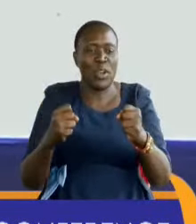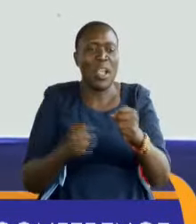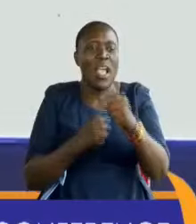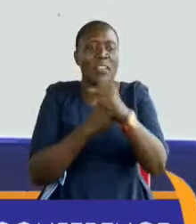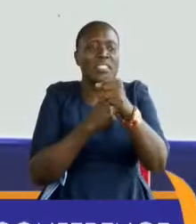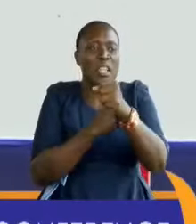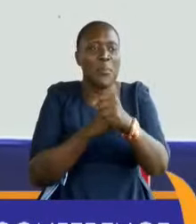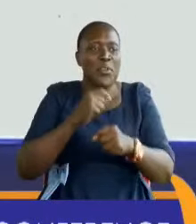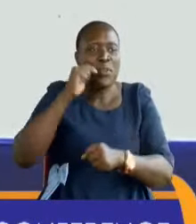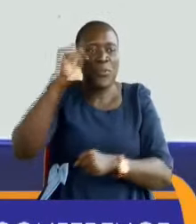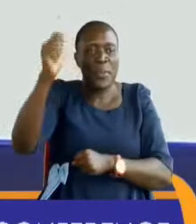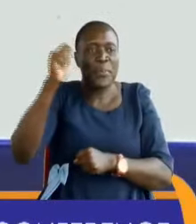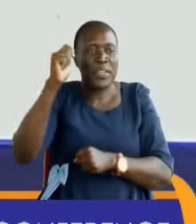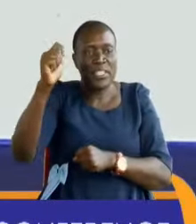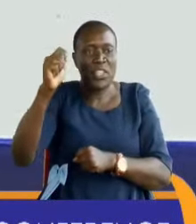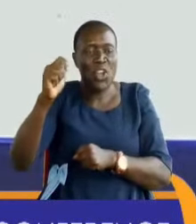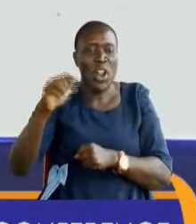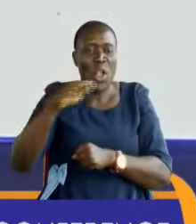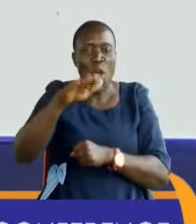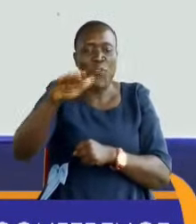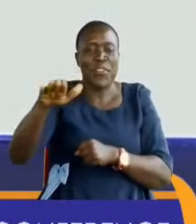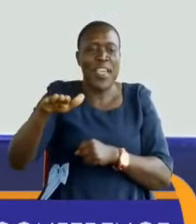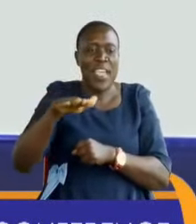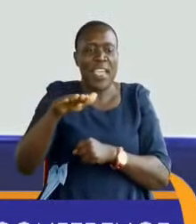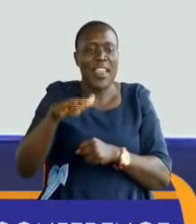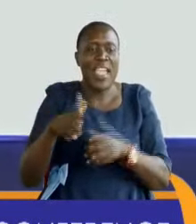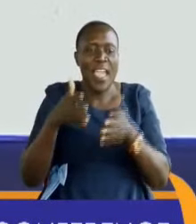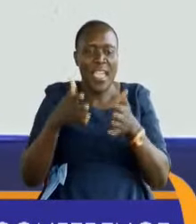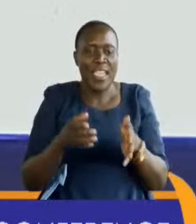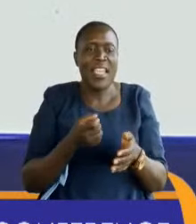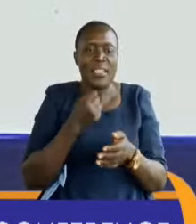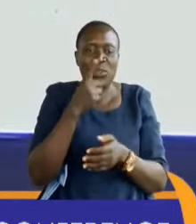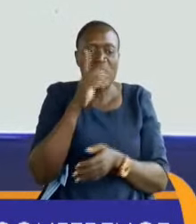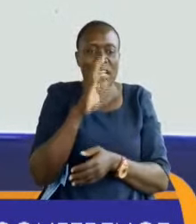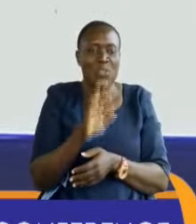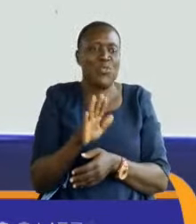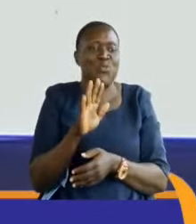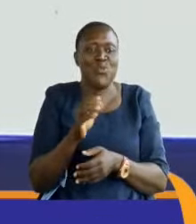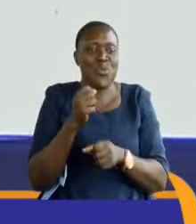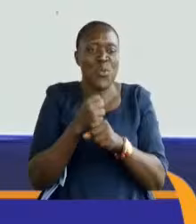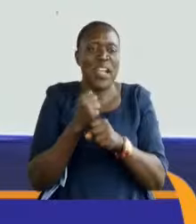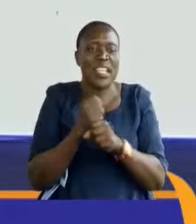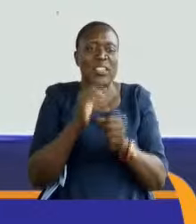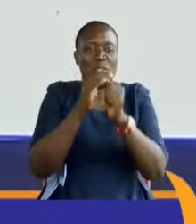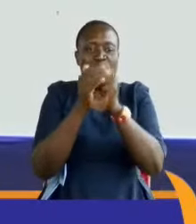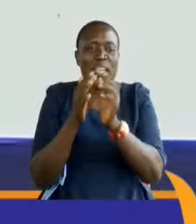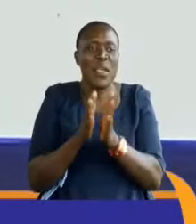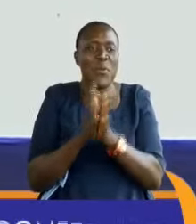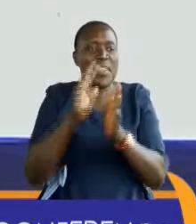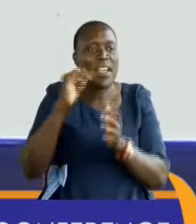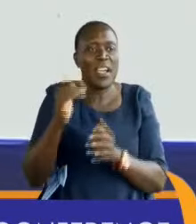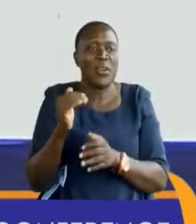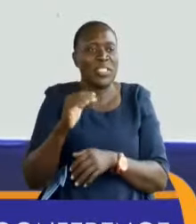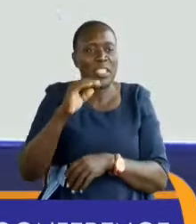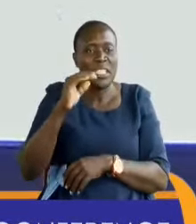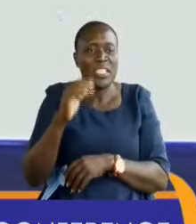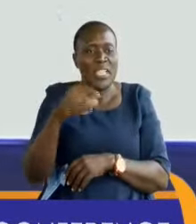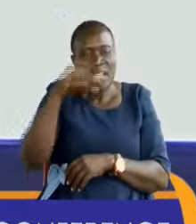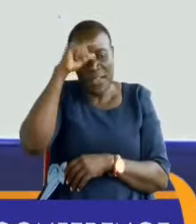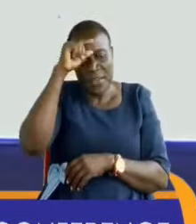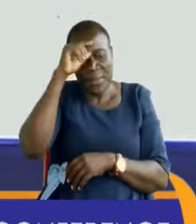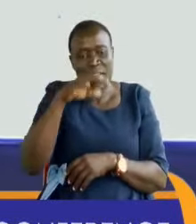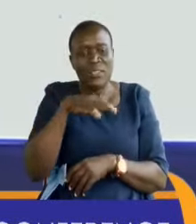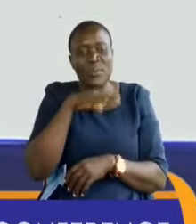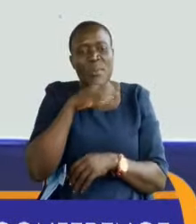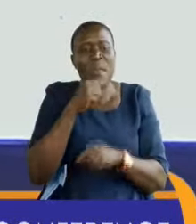political establishment of the area. So we are here to assure you that we are working together with the county government. Baba, we